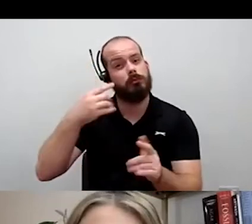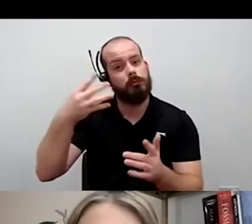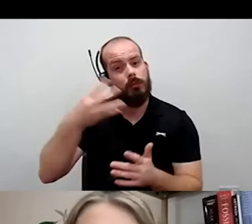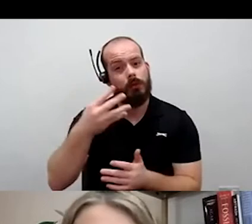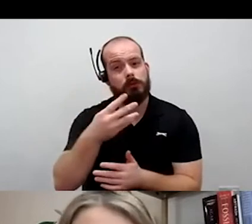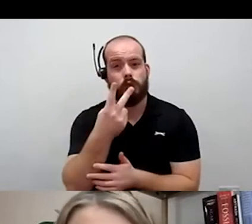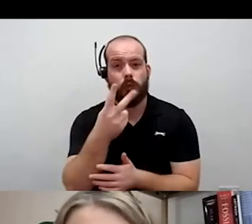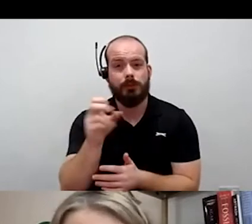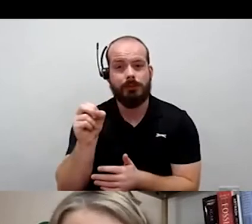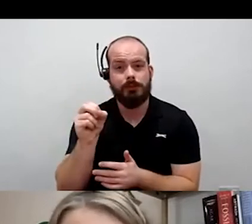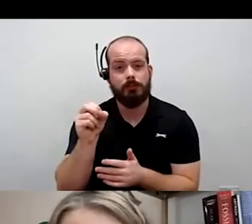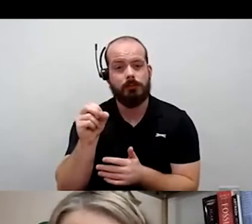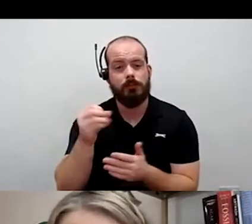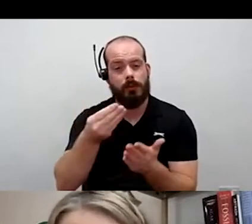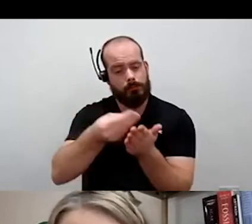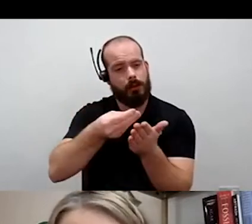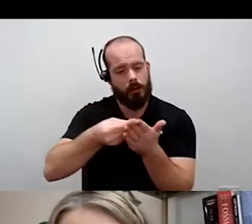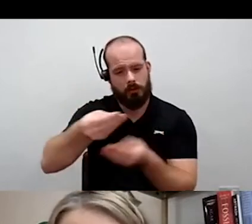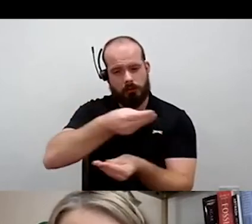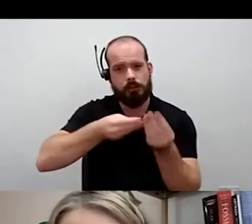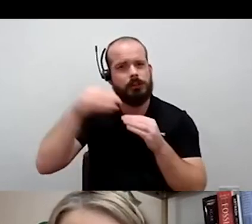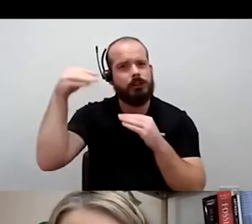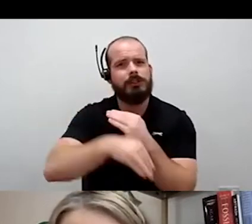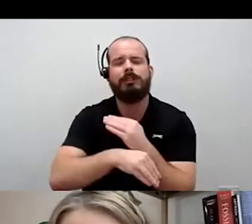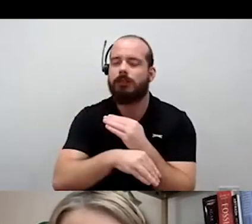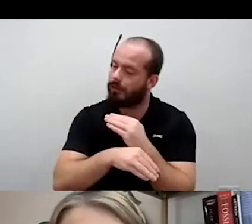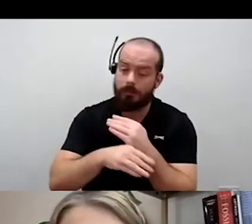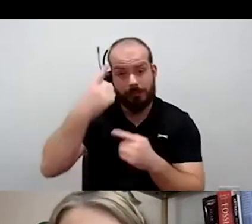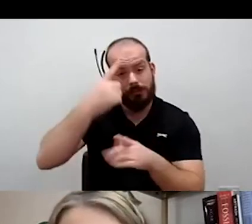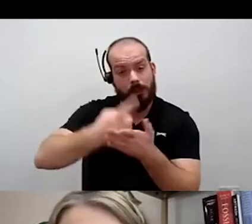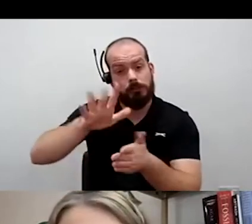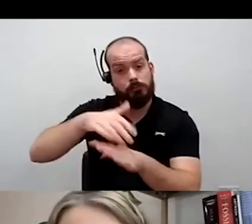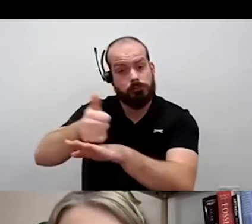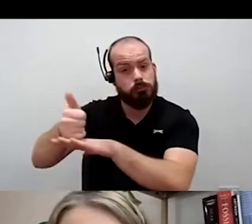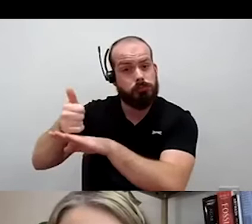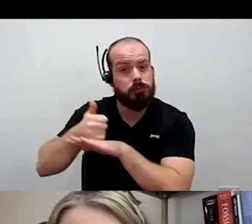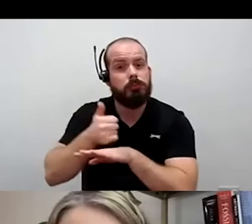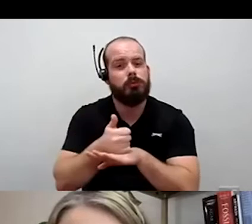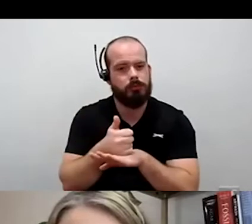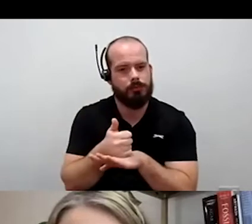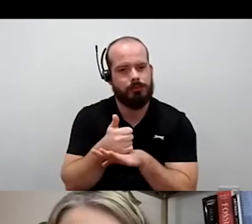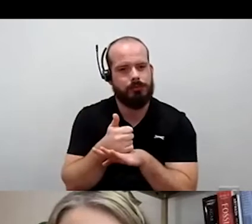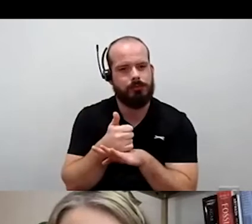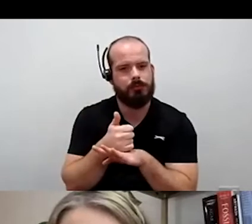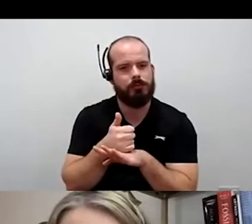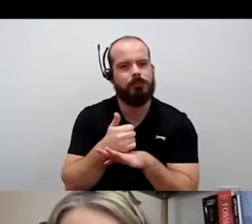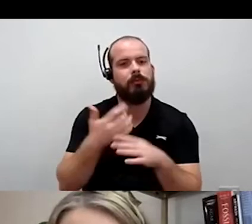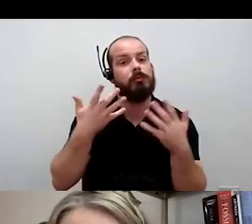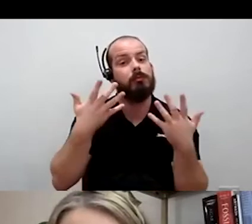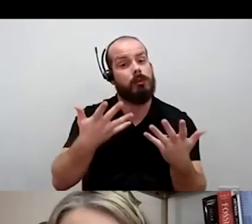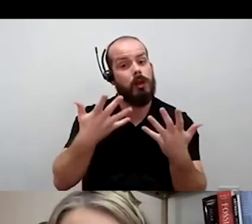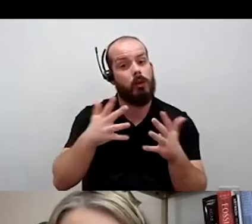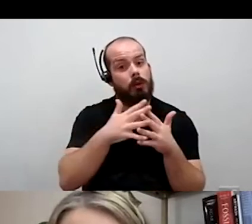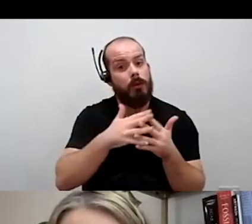1920s. And it was not the Green Deal, with the New Deal, the US government